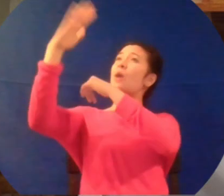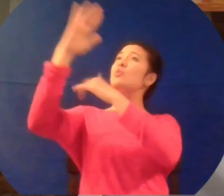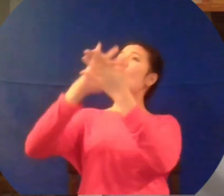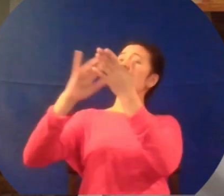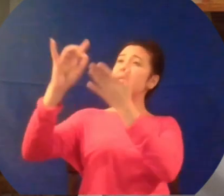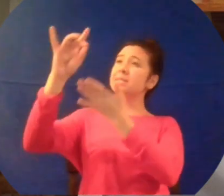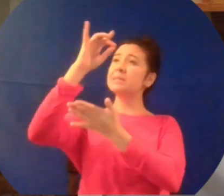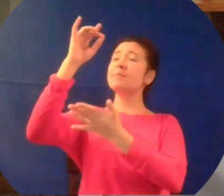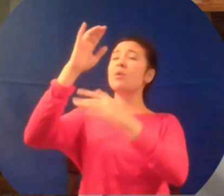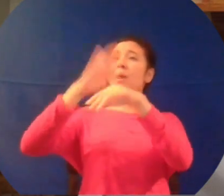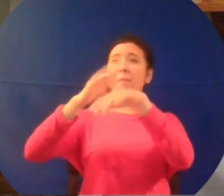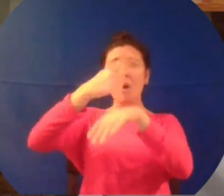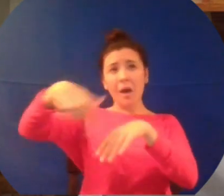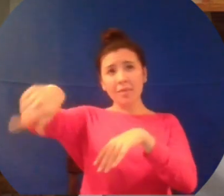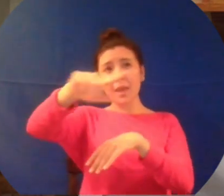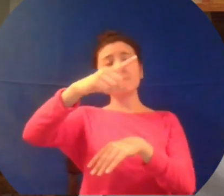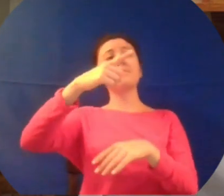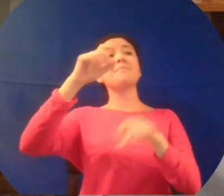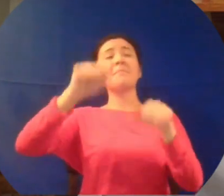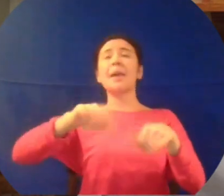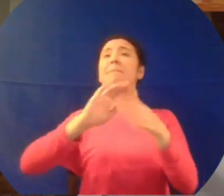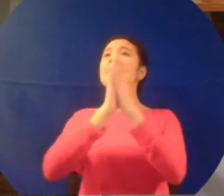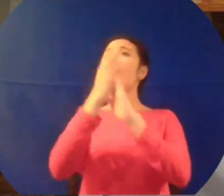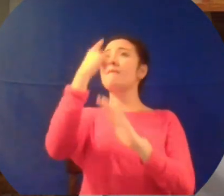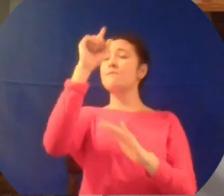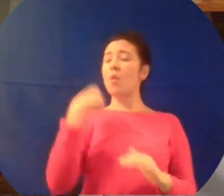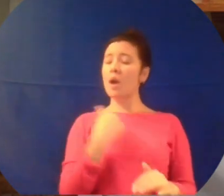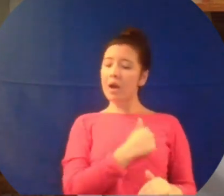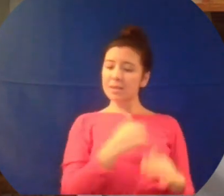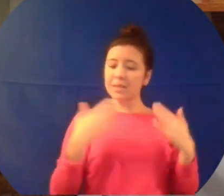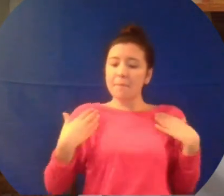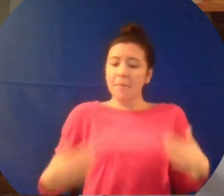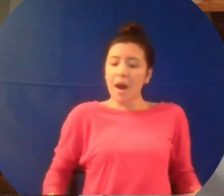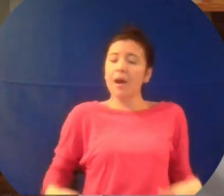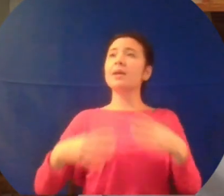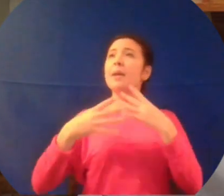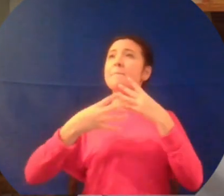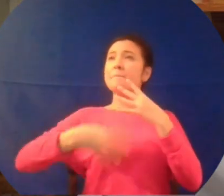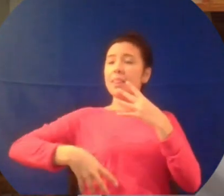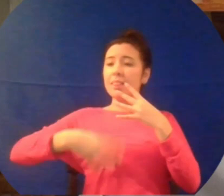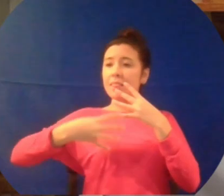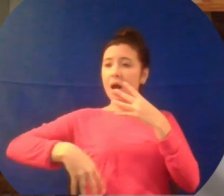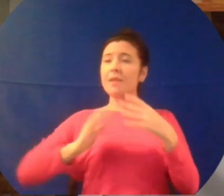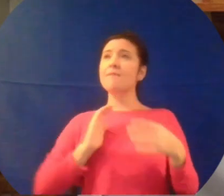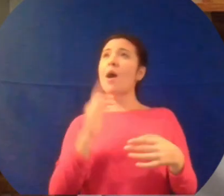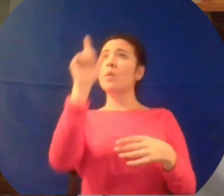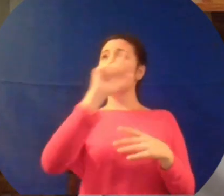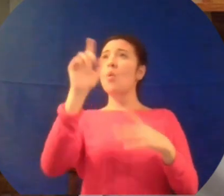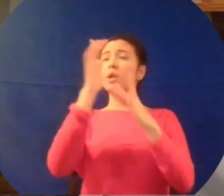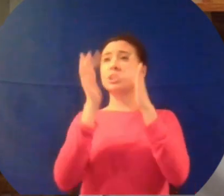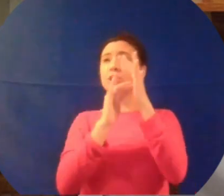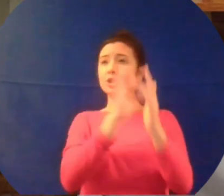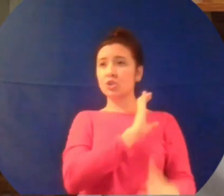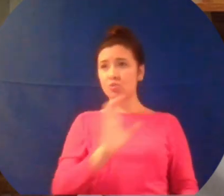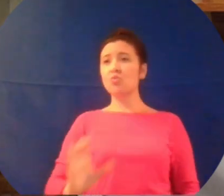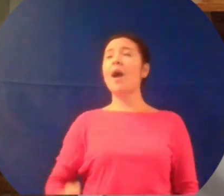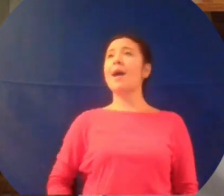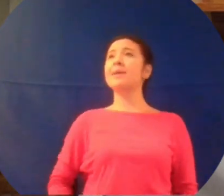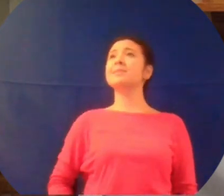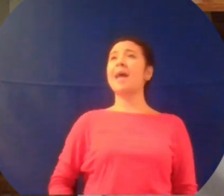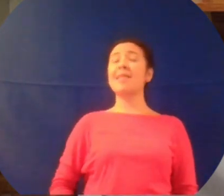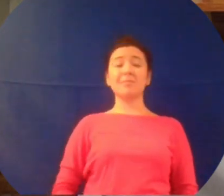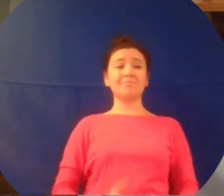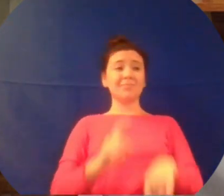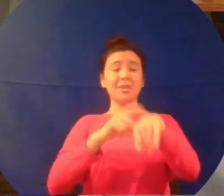the dewfall, so that they may become for us the body and blood of our Lord Jesus Christ. At the time he